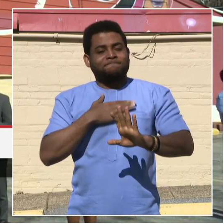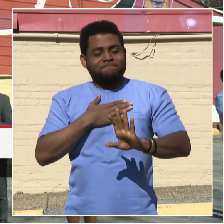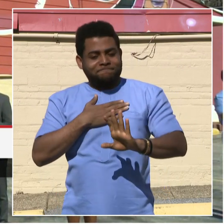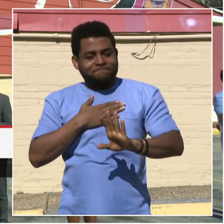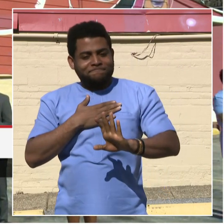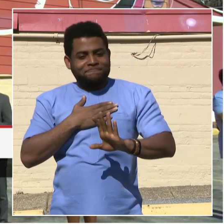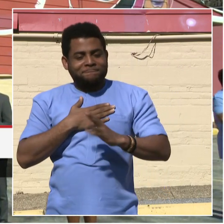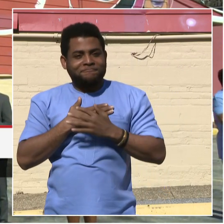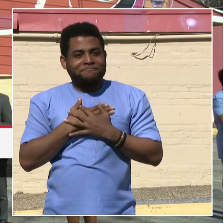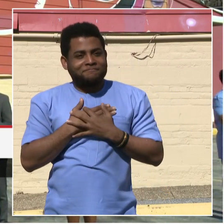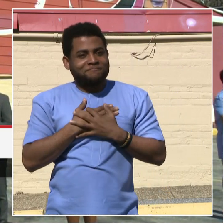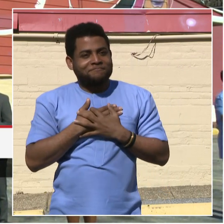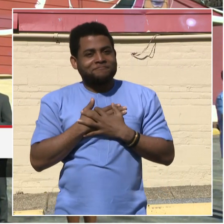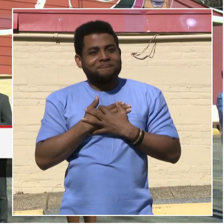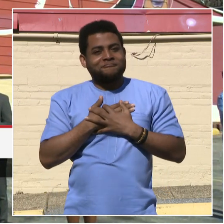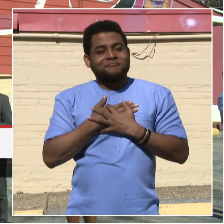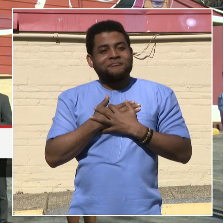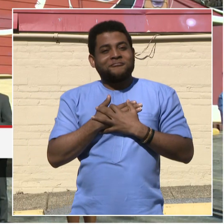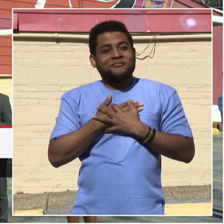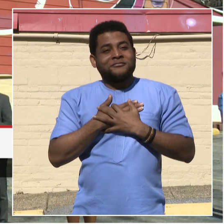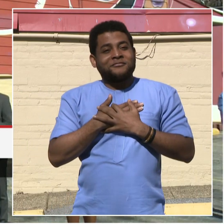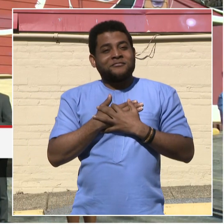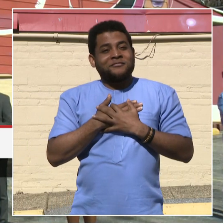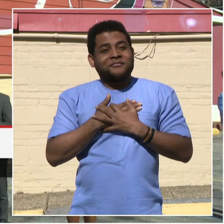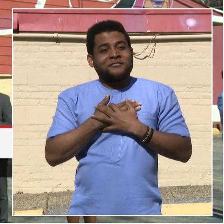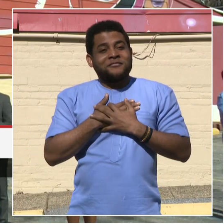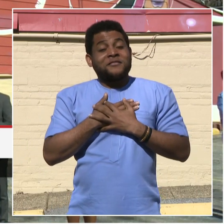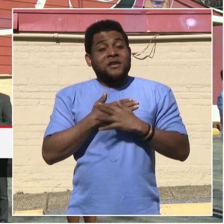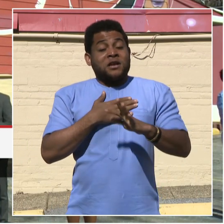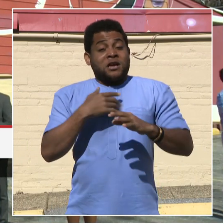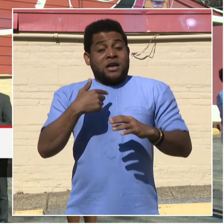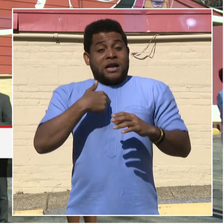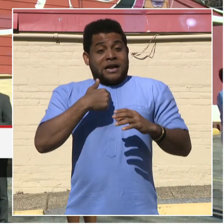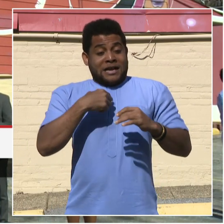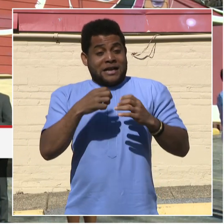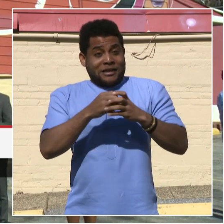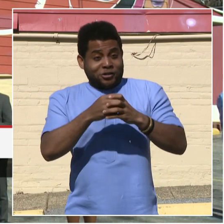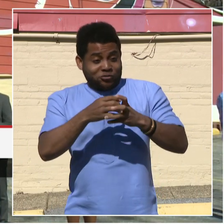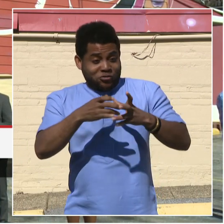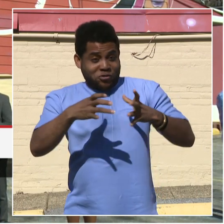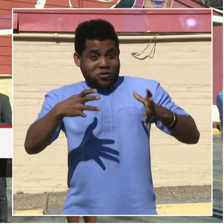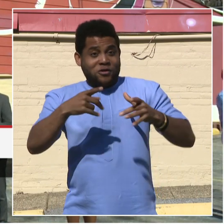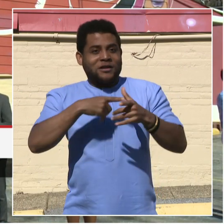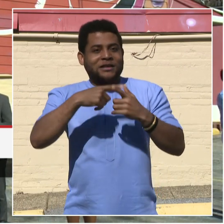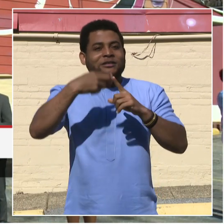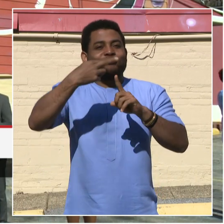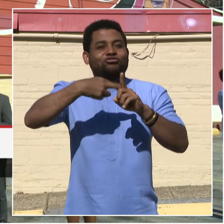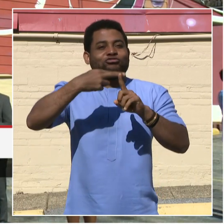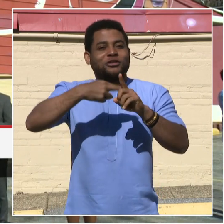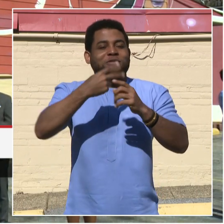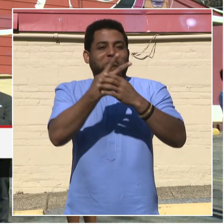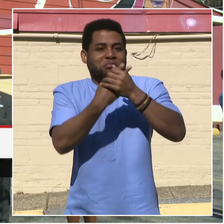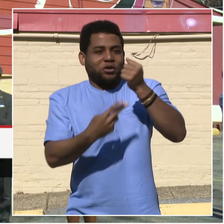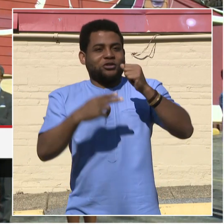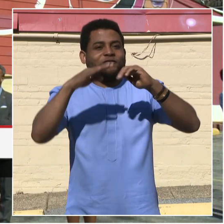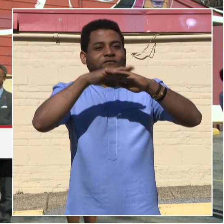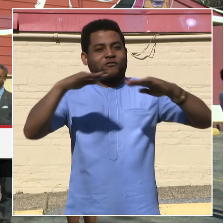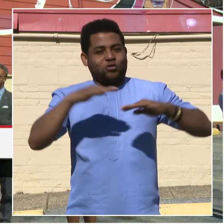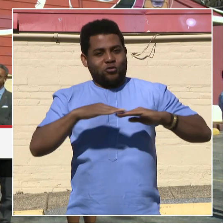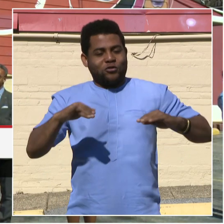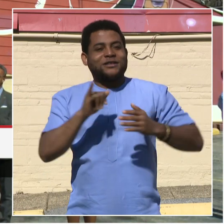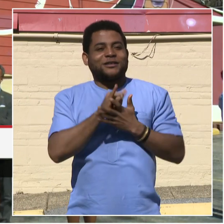I grew to rent both floors, which has facilitated to the reason why we are here today.